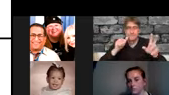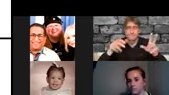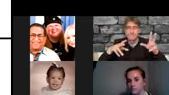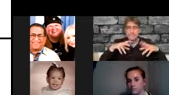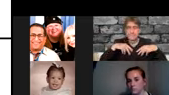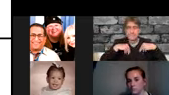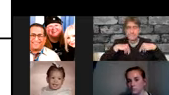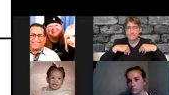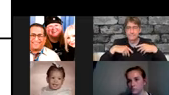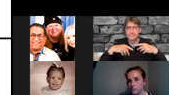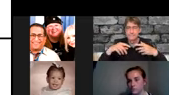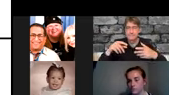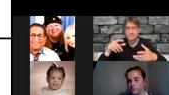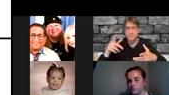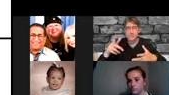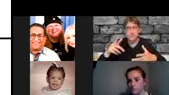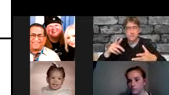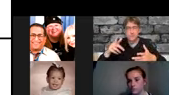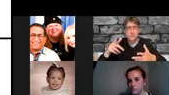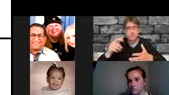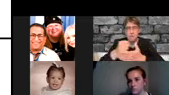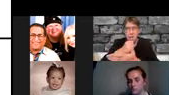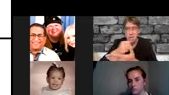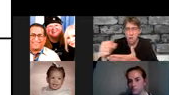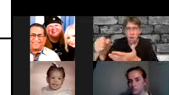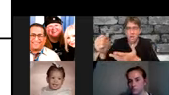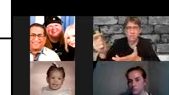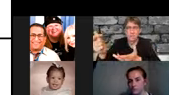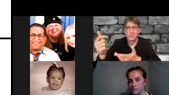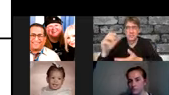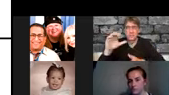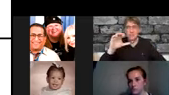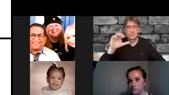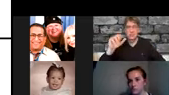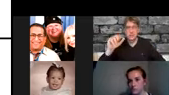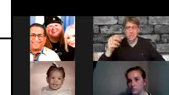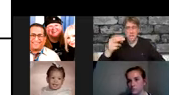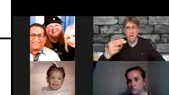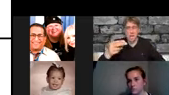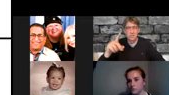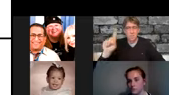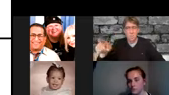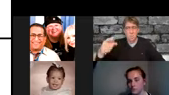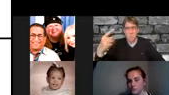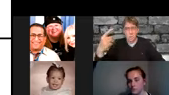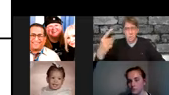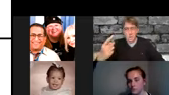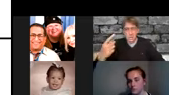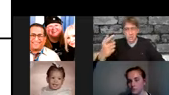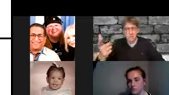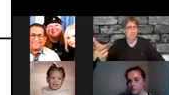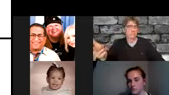with credit card. It's cash only. And so that's also a little,